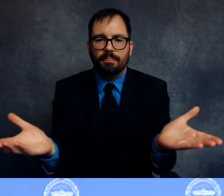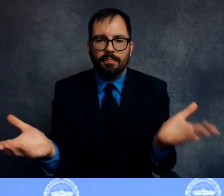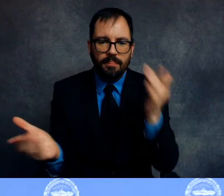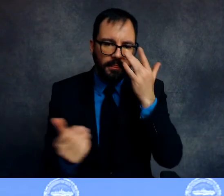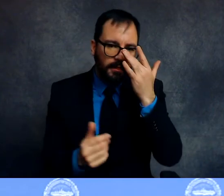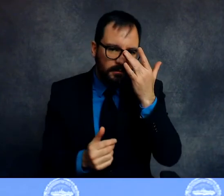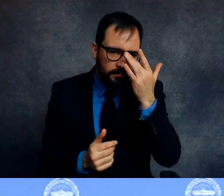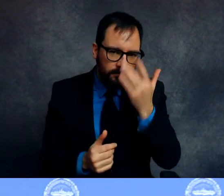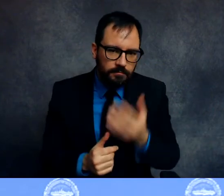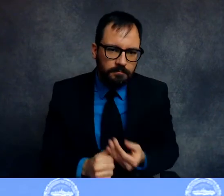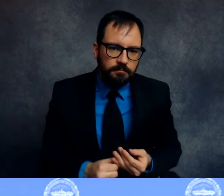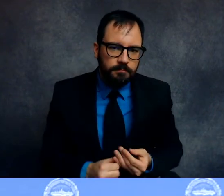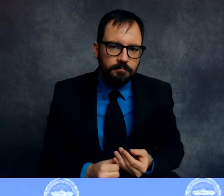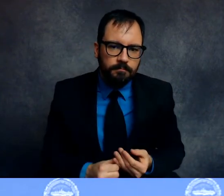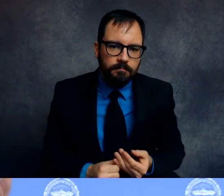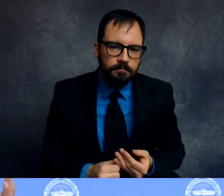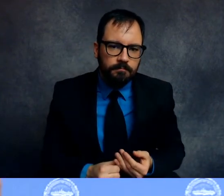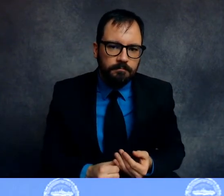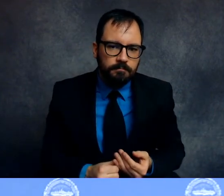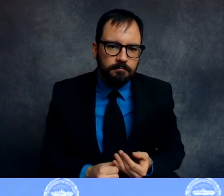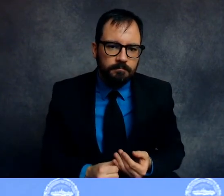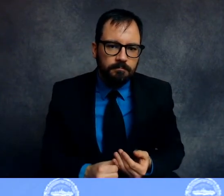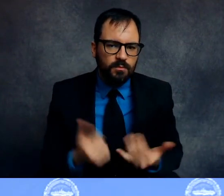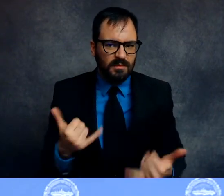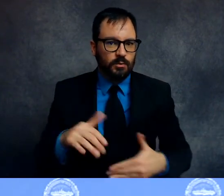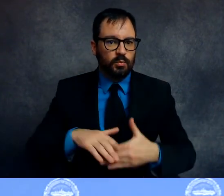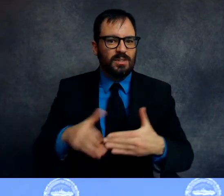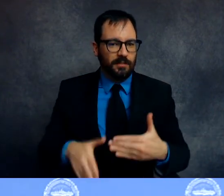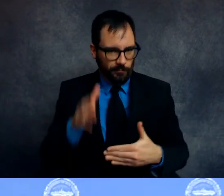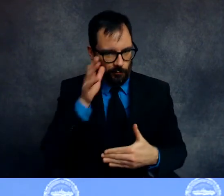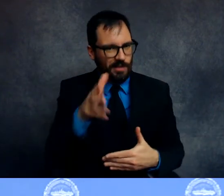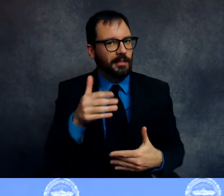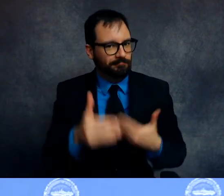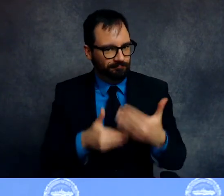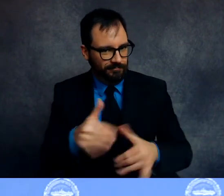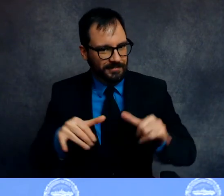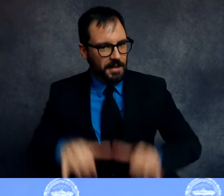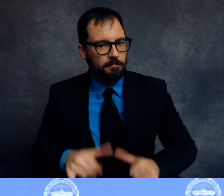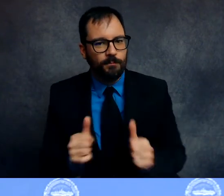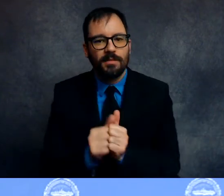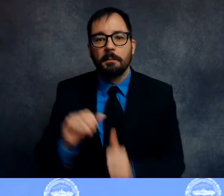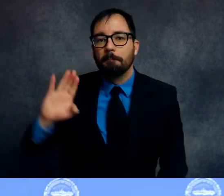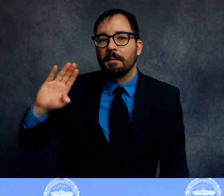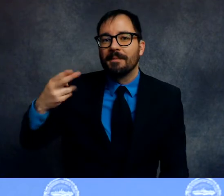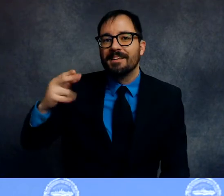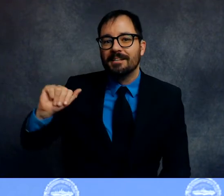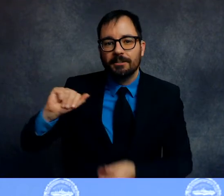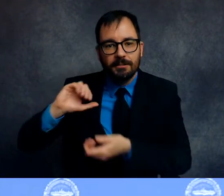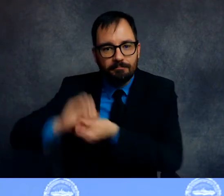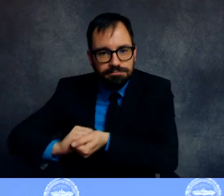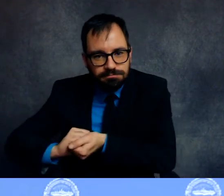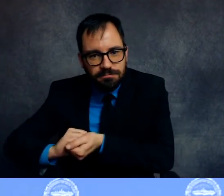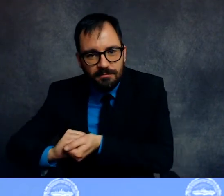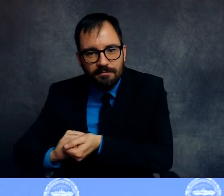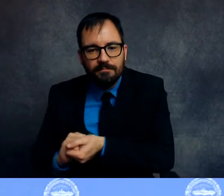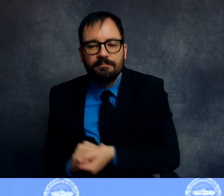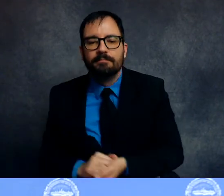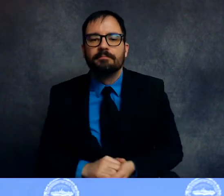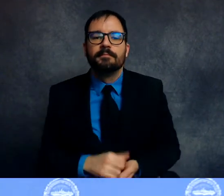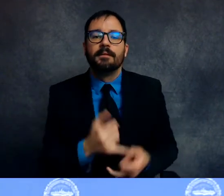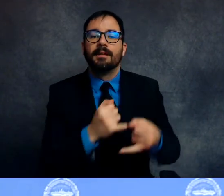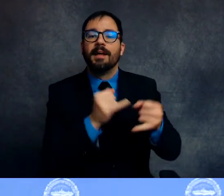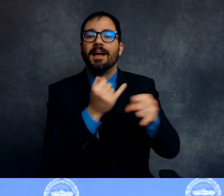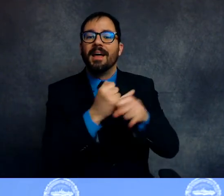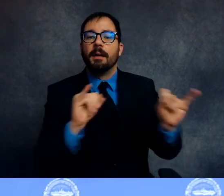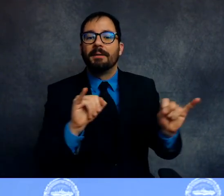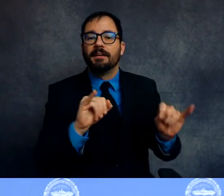to people, not only have these locations across the city, which are important, but ensure that we're bringing vaccines to locations. So we